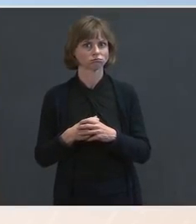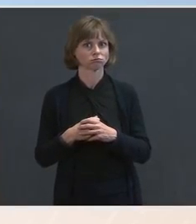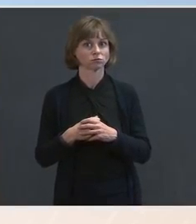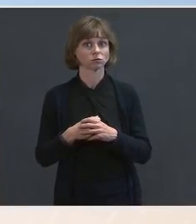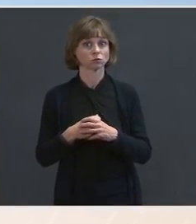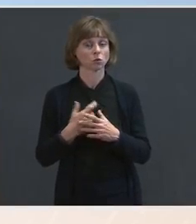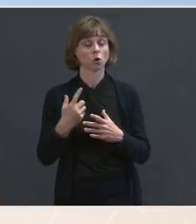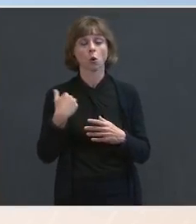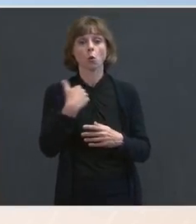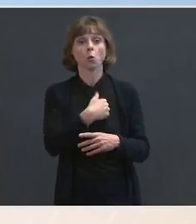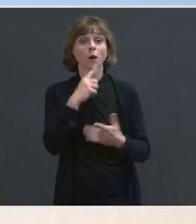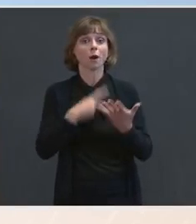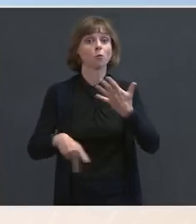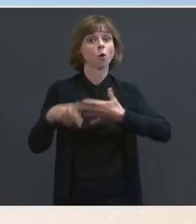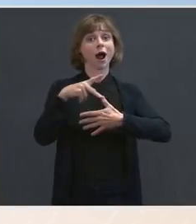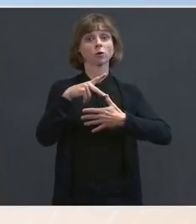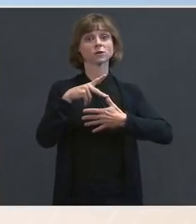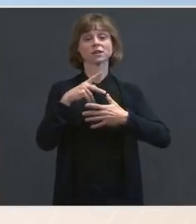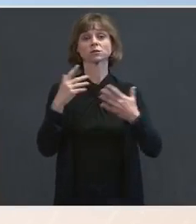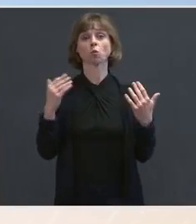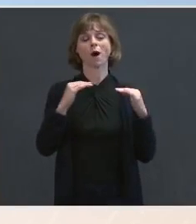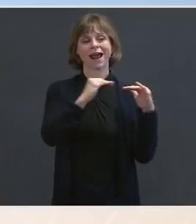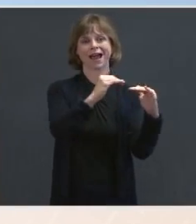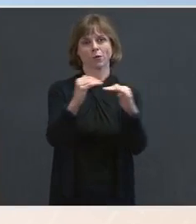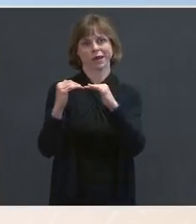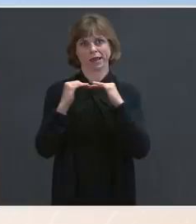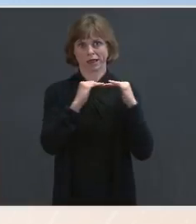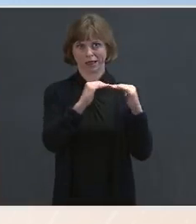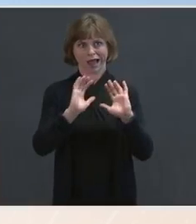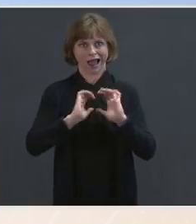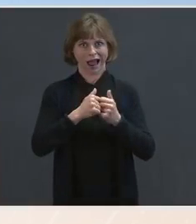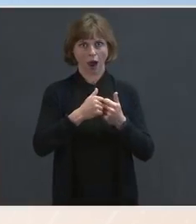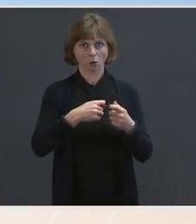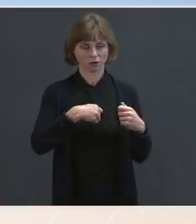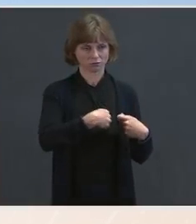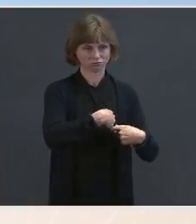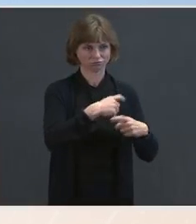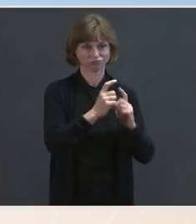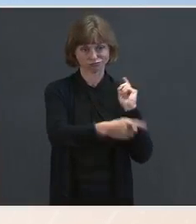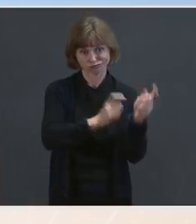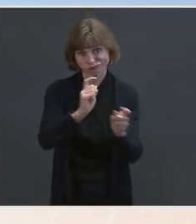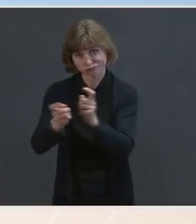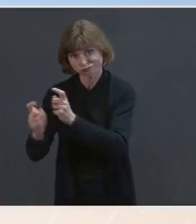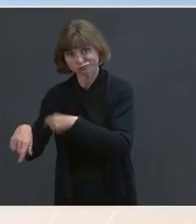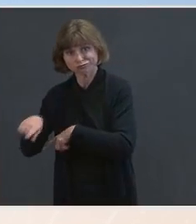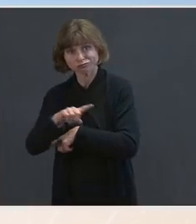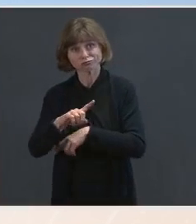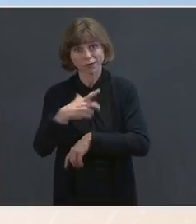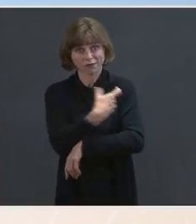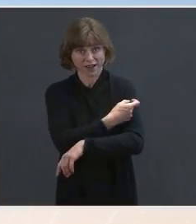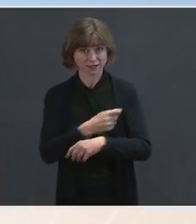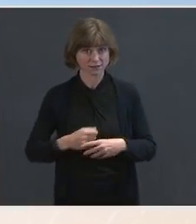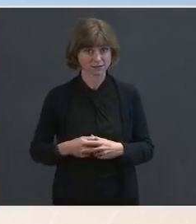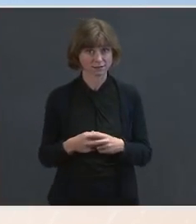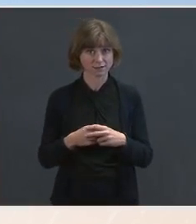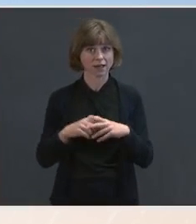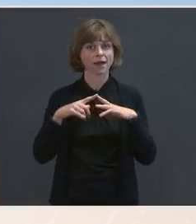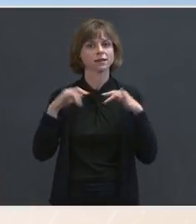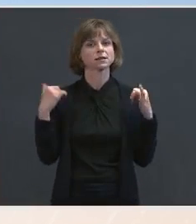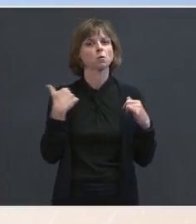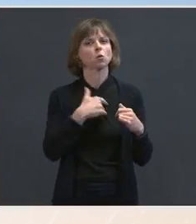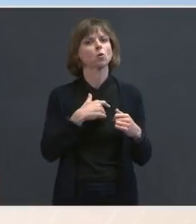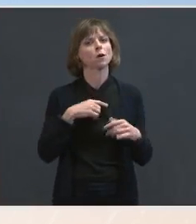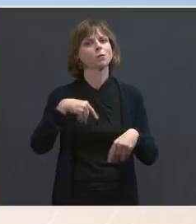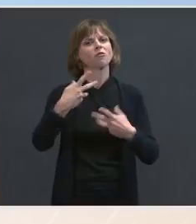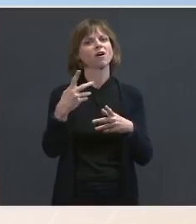the forefront of where and how we distribute vaccines. At the same time, we continue to deliver routine care